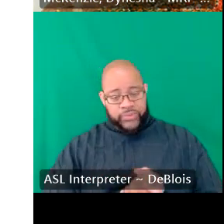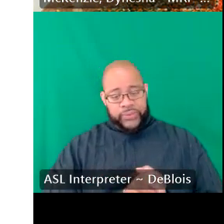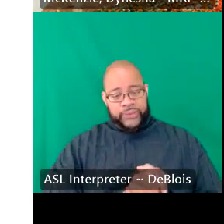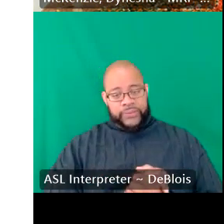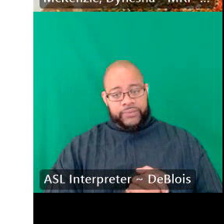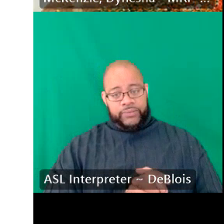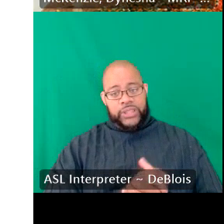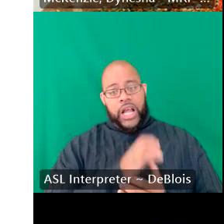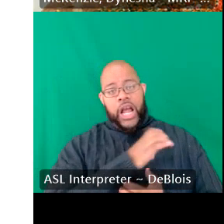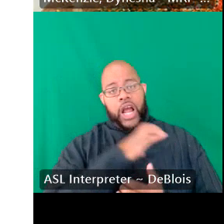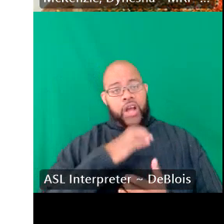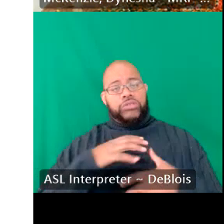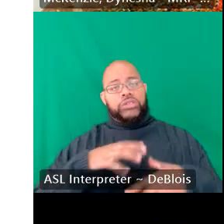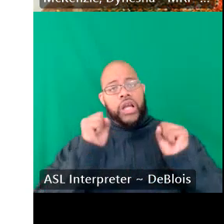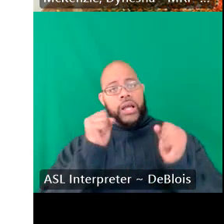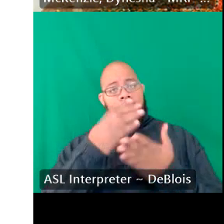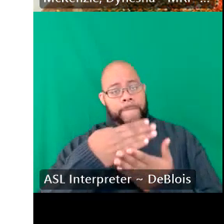Congress then takes the budget.